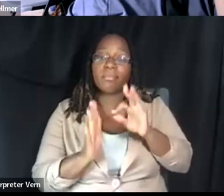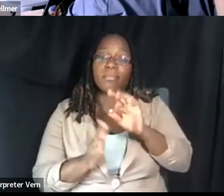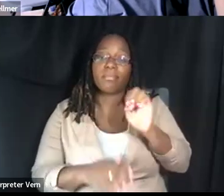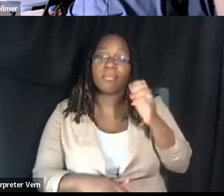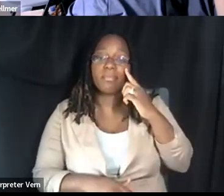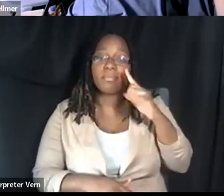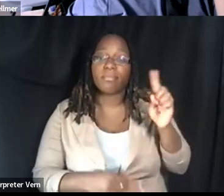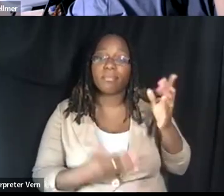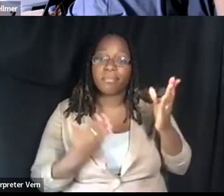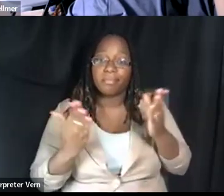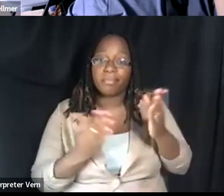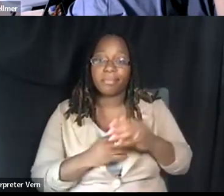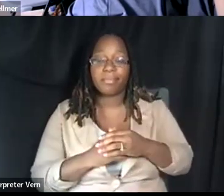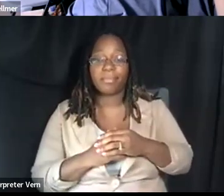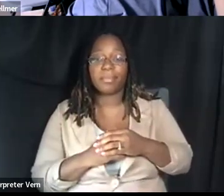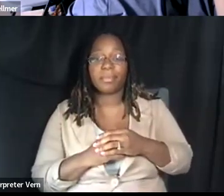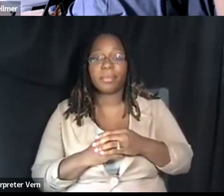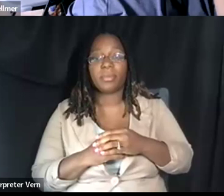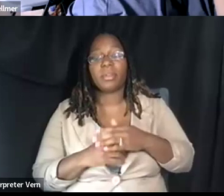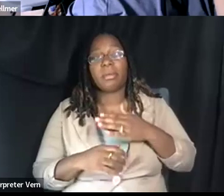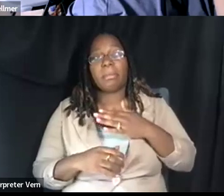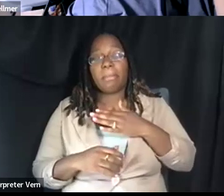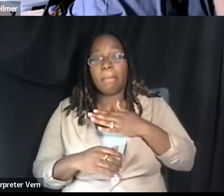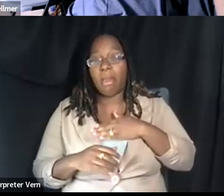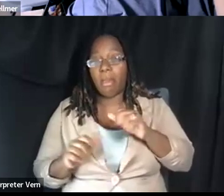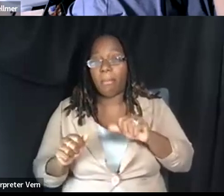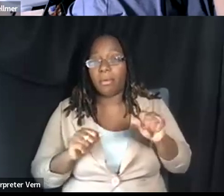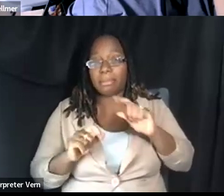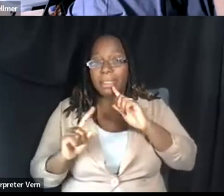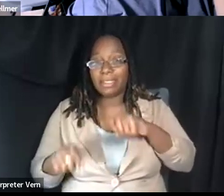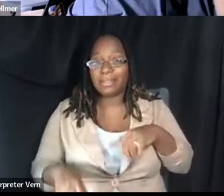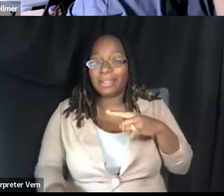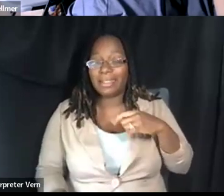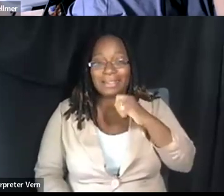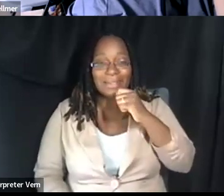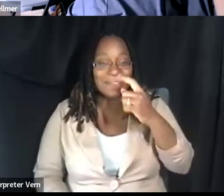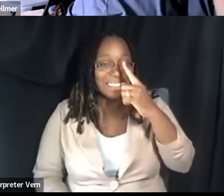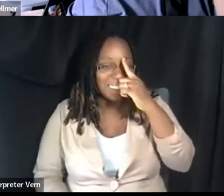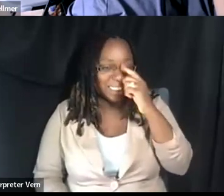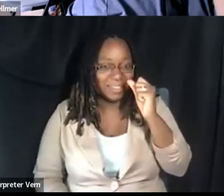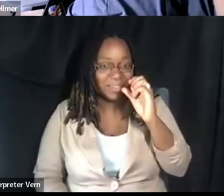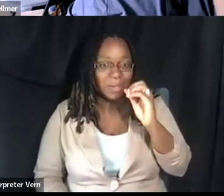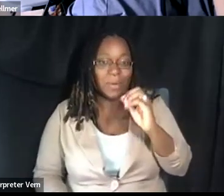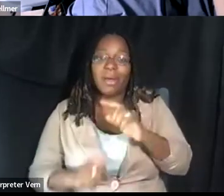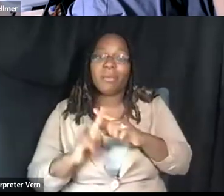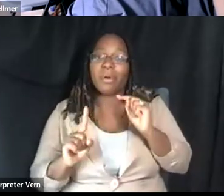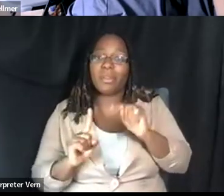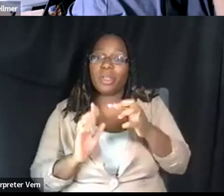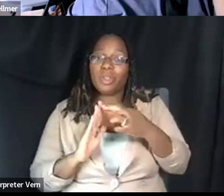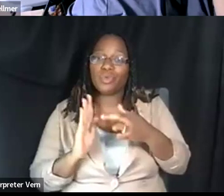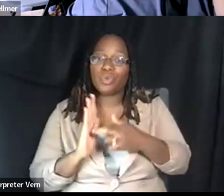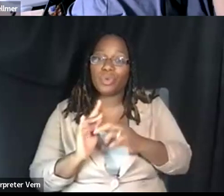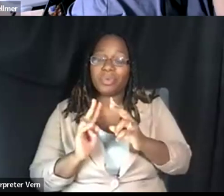My tentative answer to you is I don't think so. But as I said, this rule is very detailed.